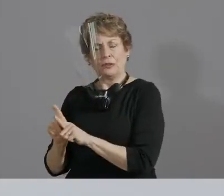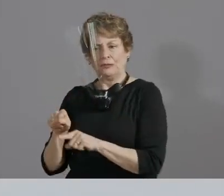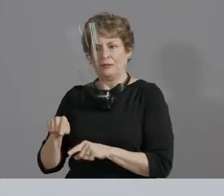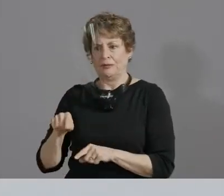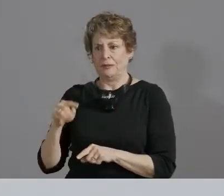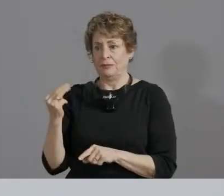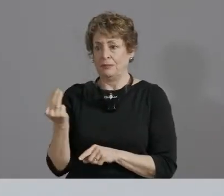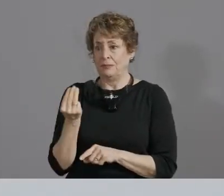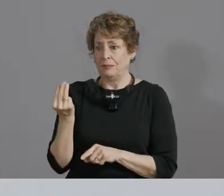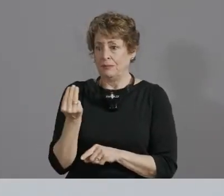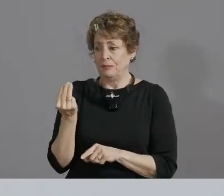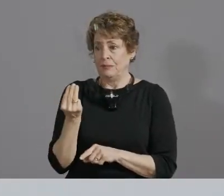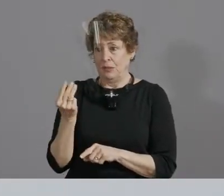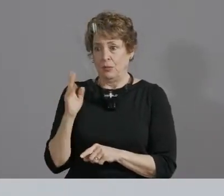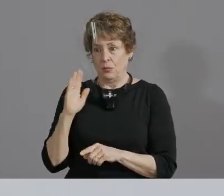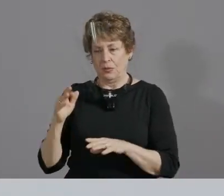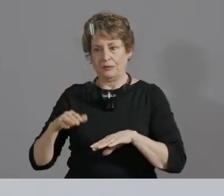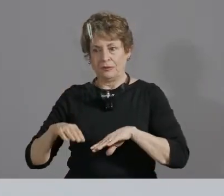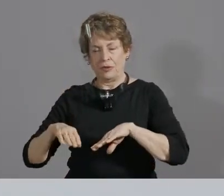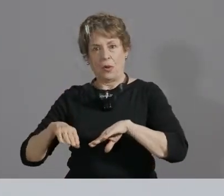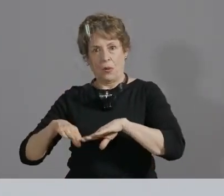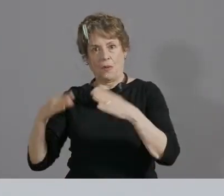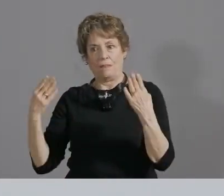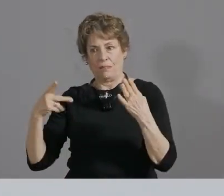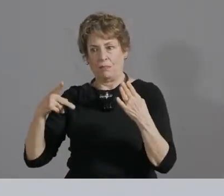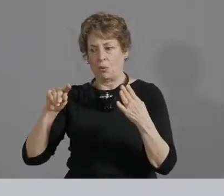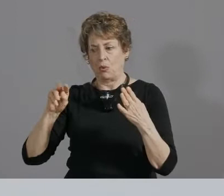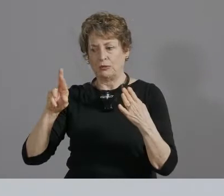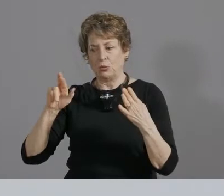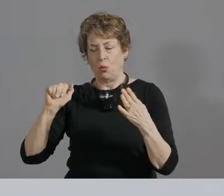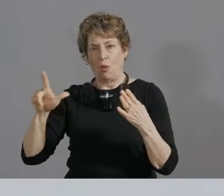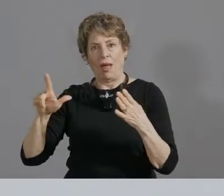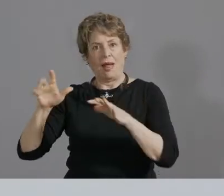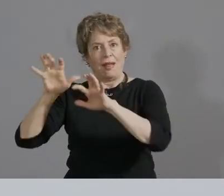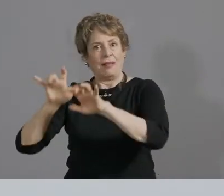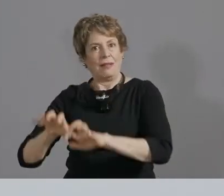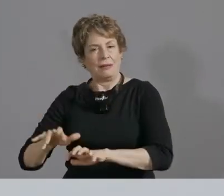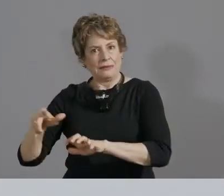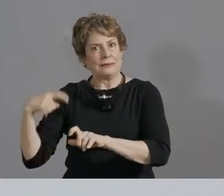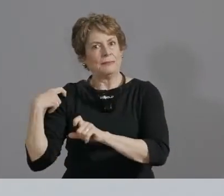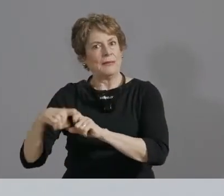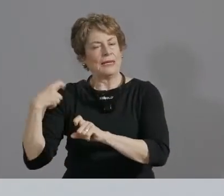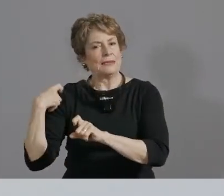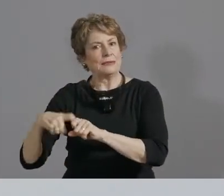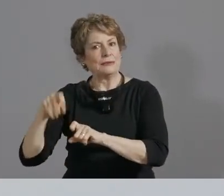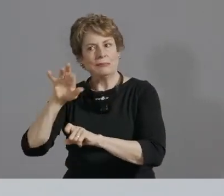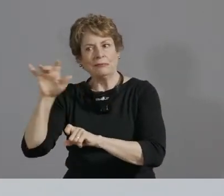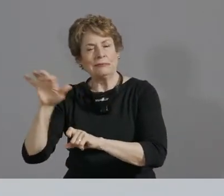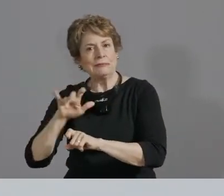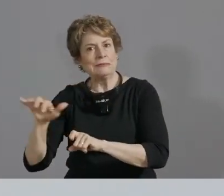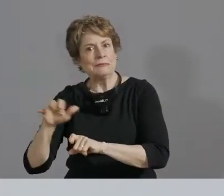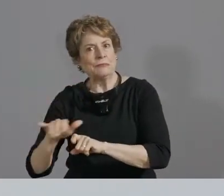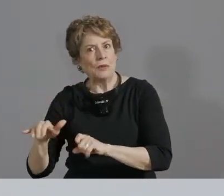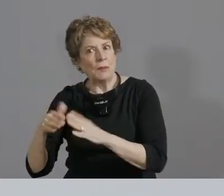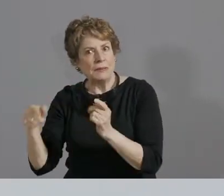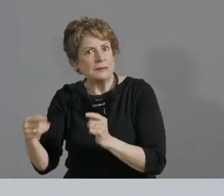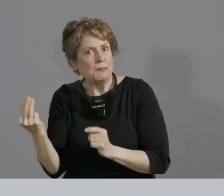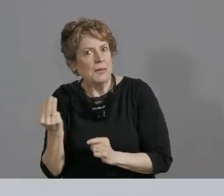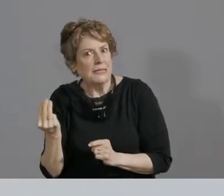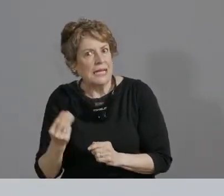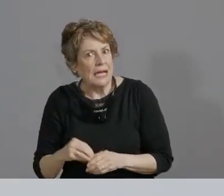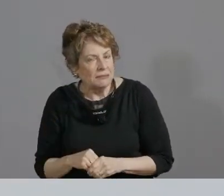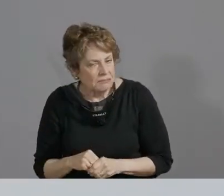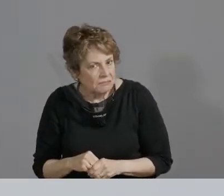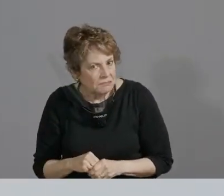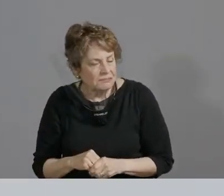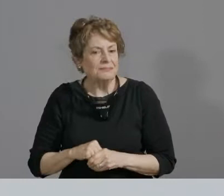working on. So we are hoping we are going to be testing it this weekend, and then hopefully it goes live on Monday. Okay, and then